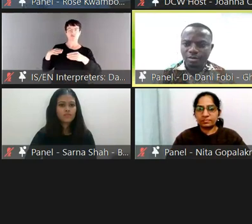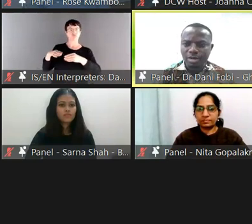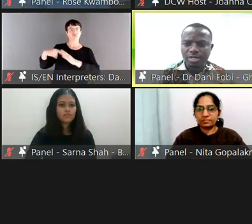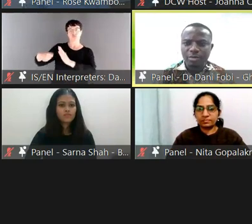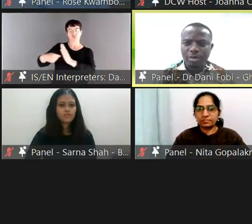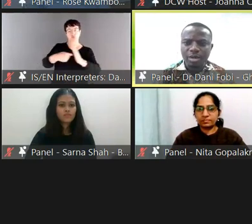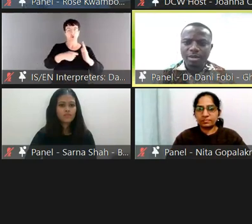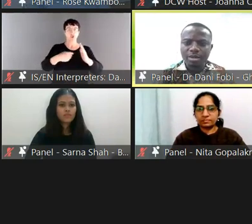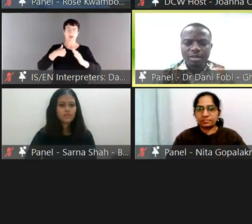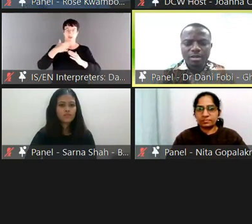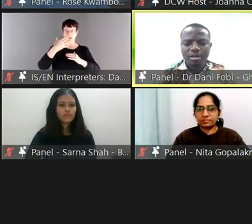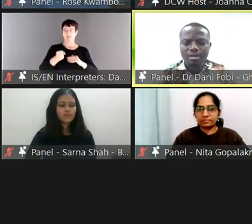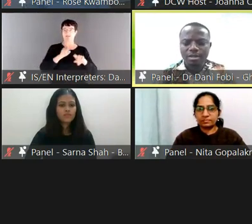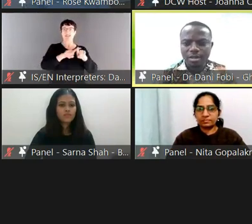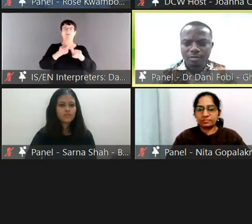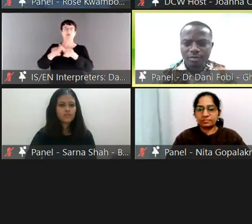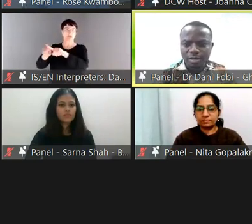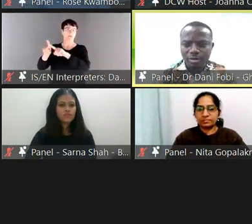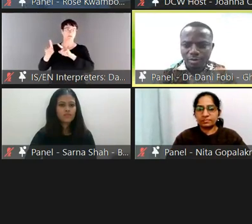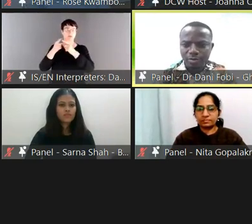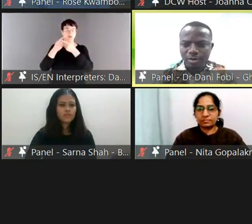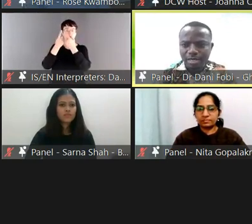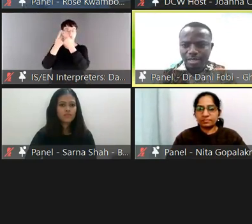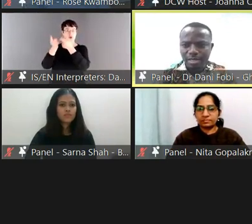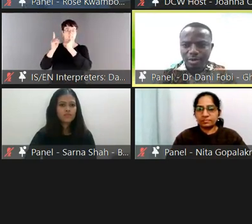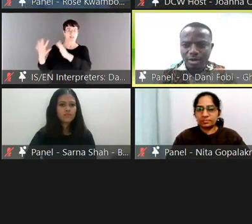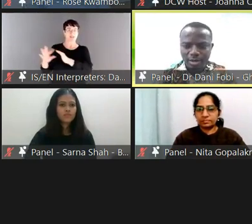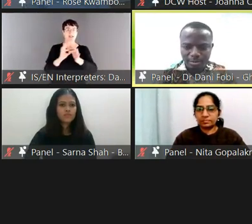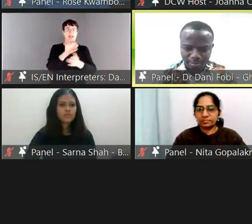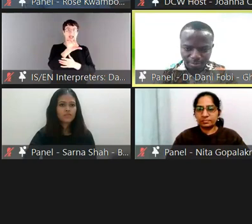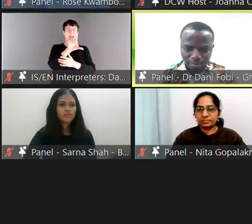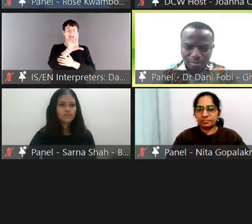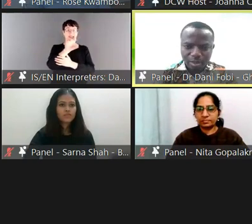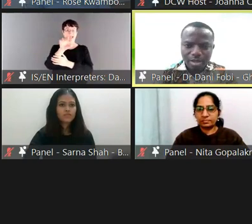University of Education, Winneba, and the University of Leeds in the UK.